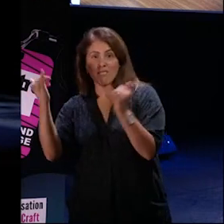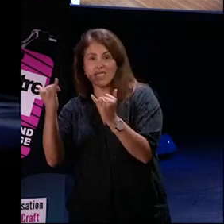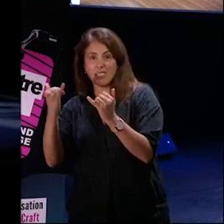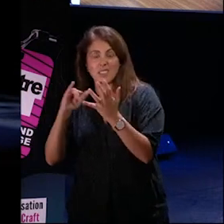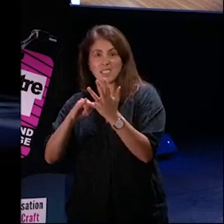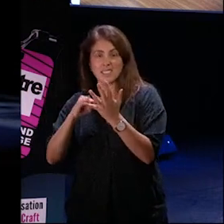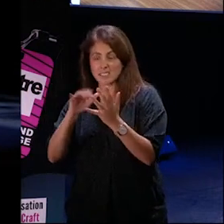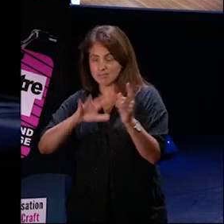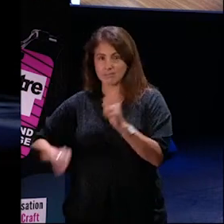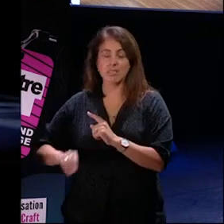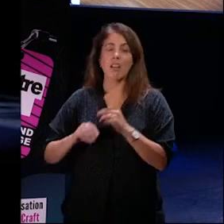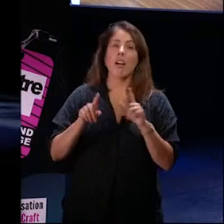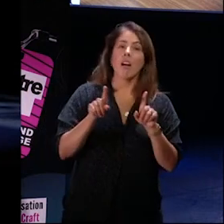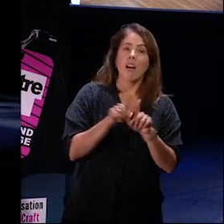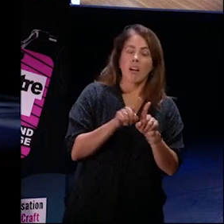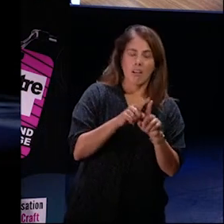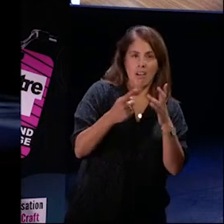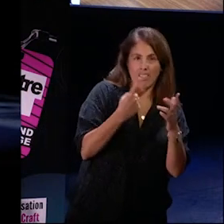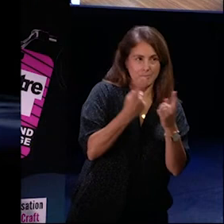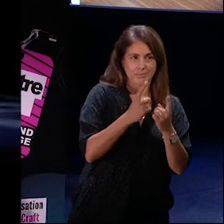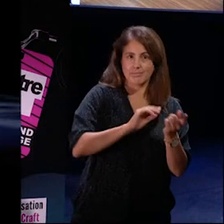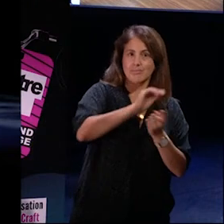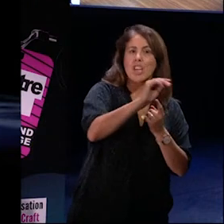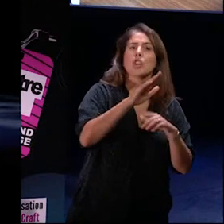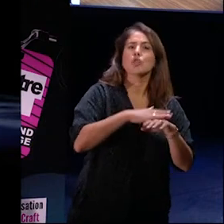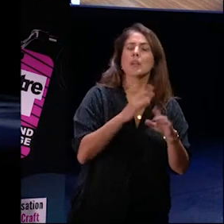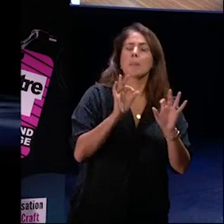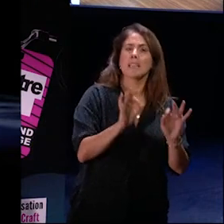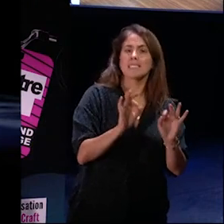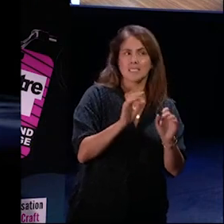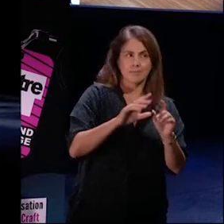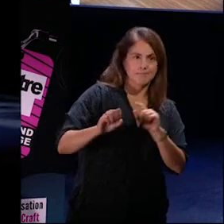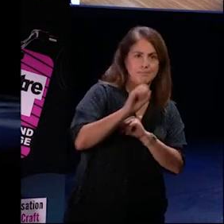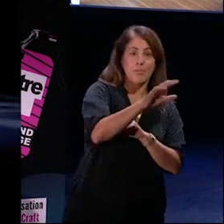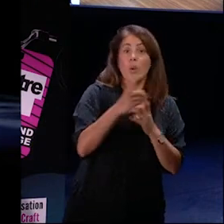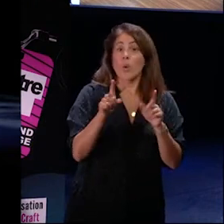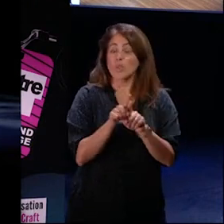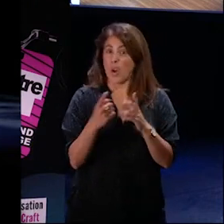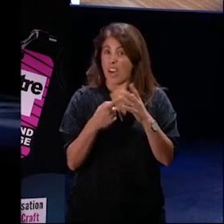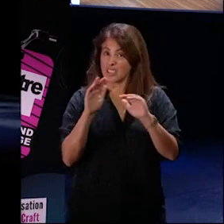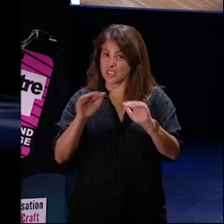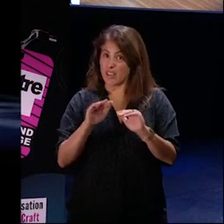scenic constructor who works for Greenpeace called Sustain Theatre, and I've even got some of the shelving in my garden.